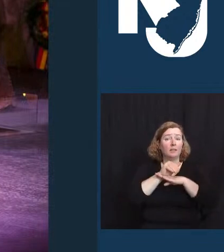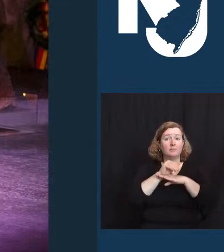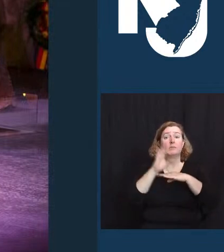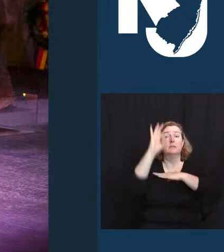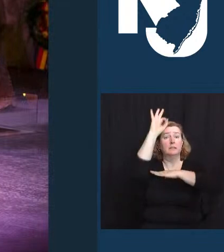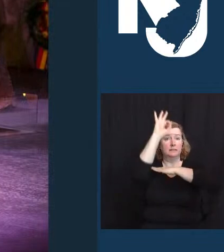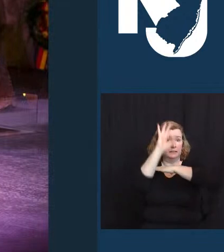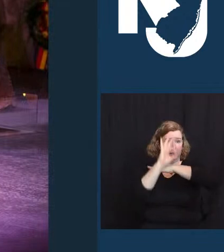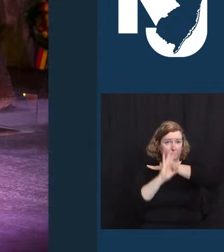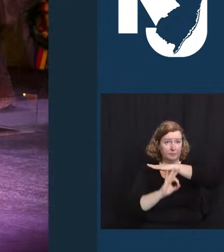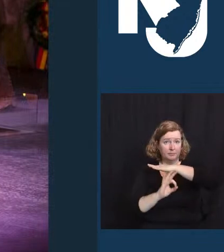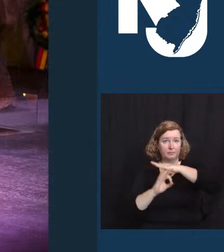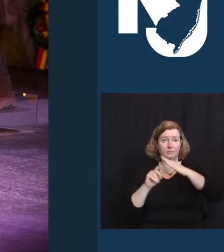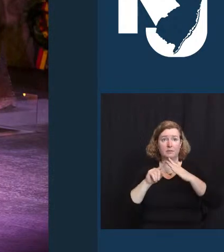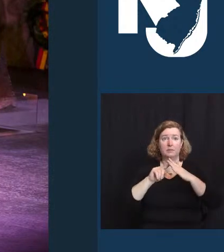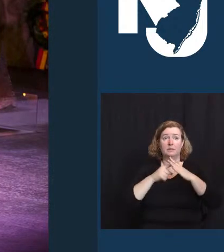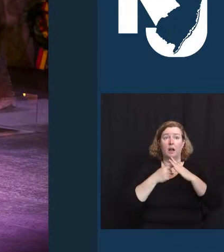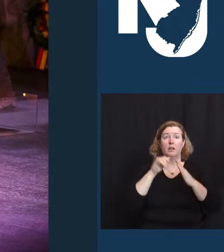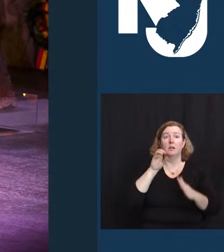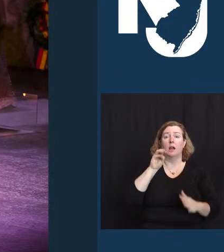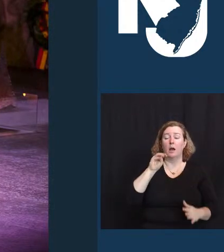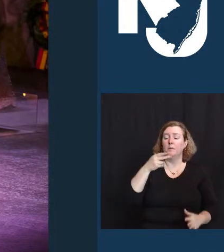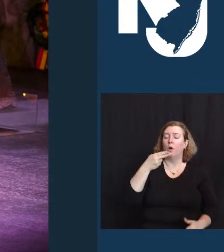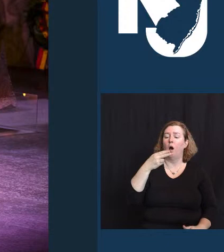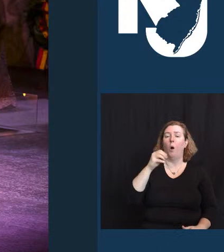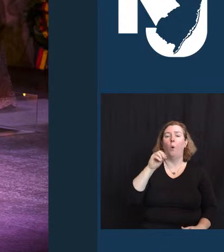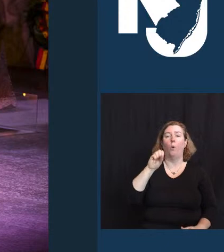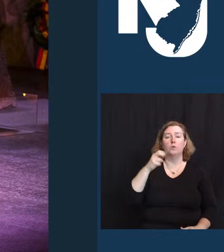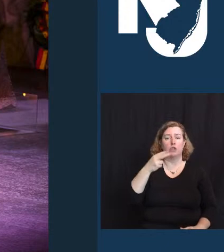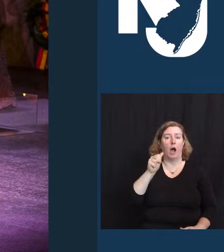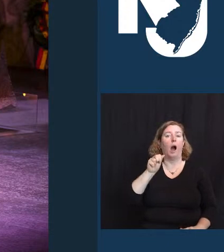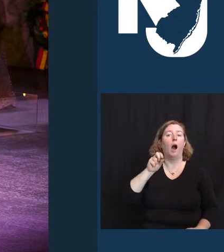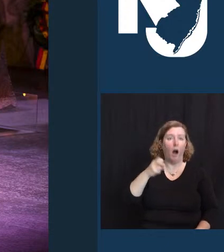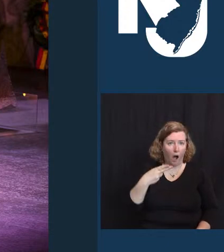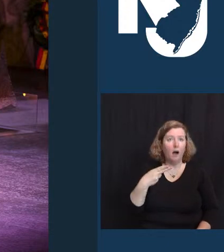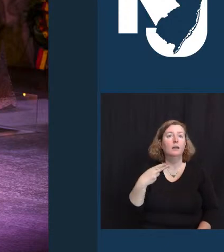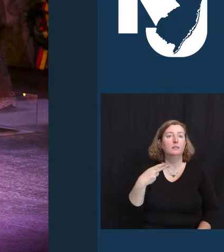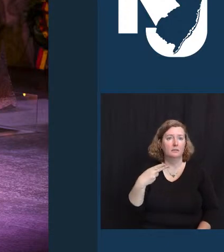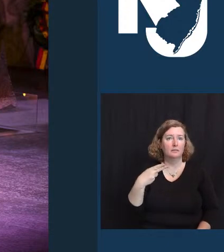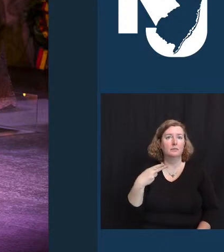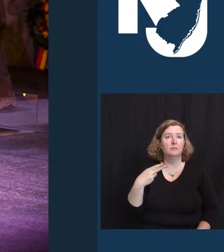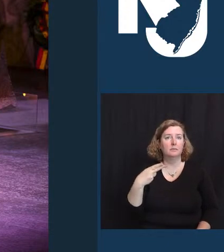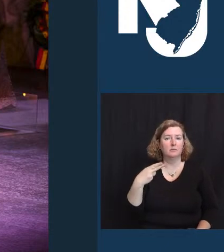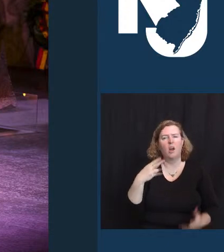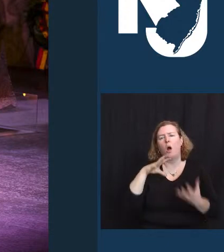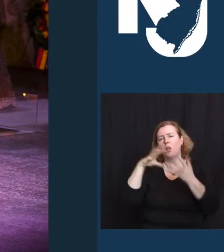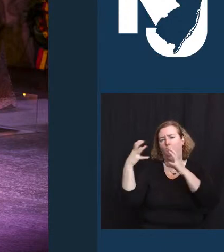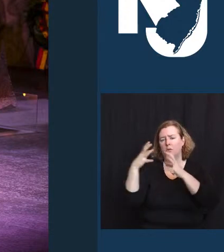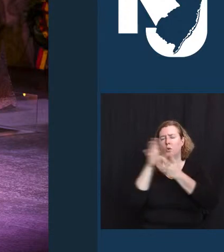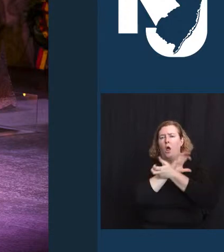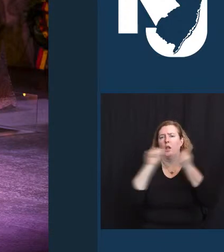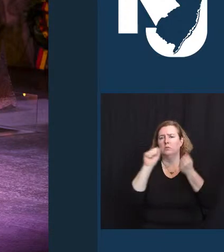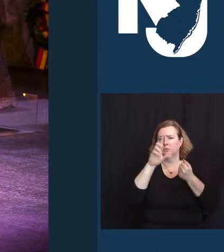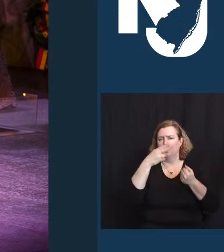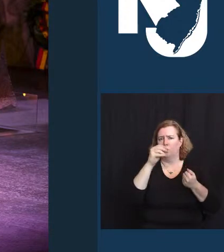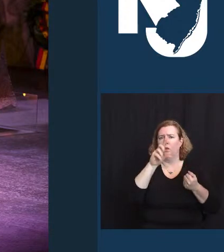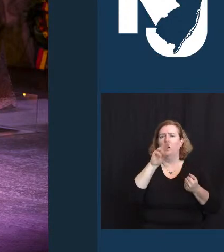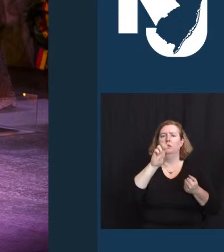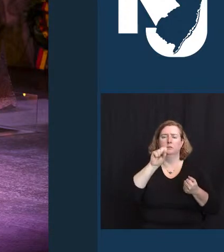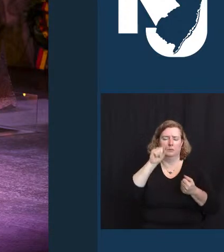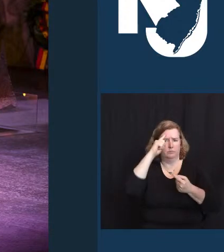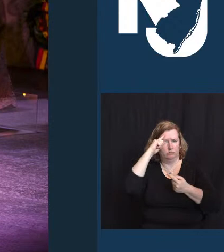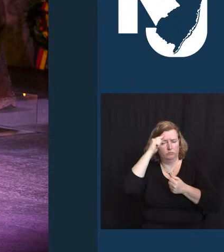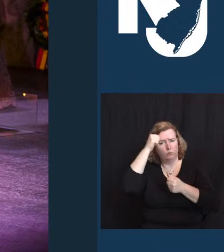Yom HaShoah, Holocaust Remembrance Day. We can never let the memories of the 6 million Jews